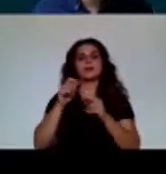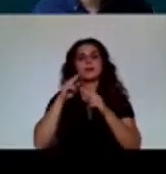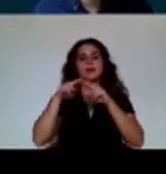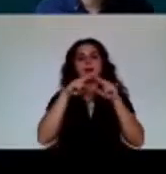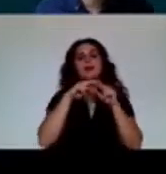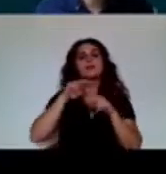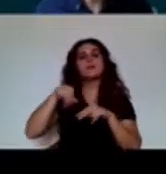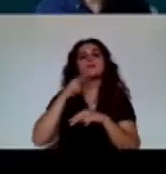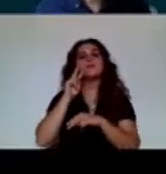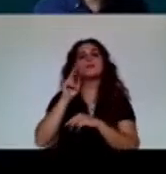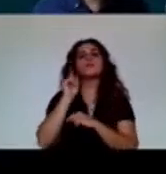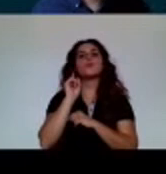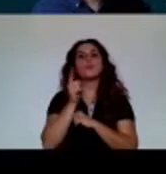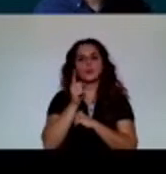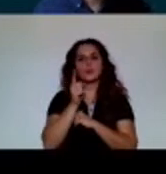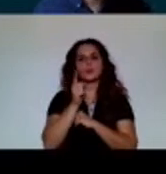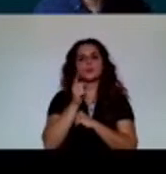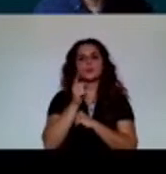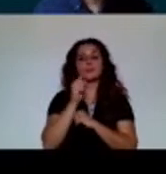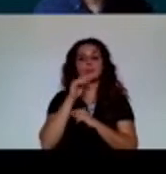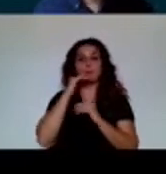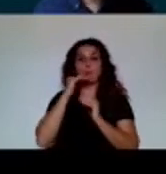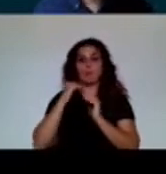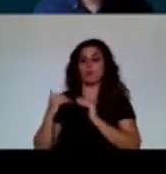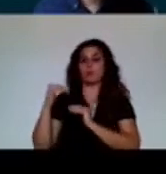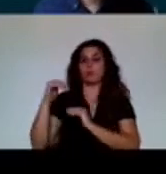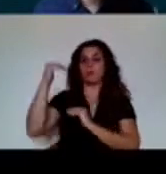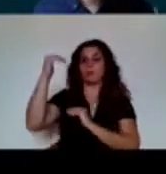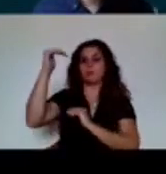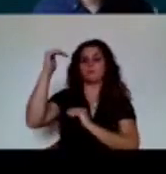can see that with age,